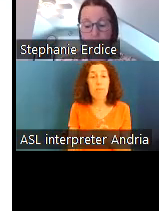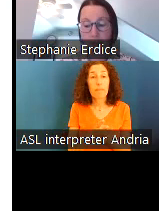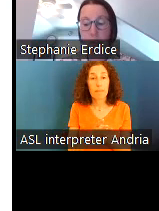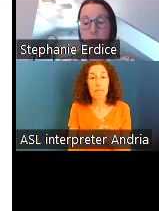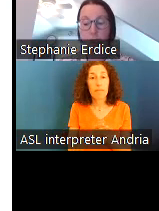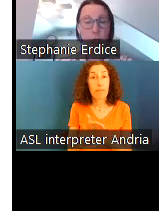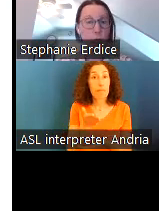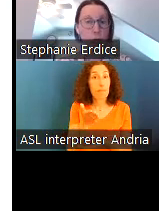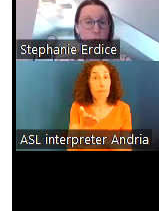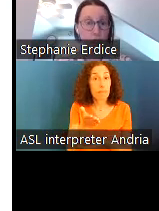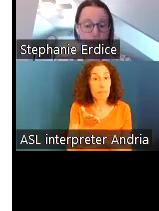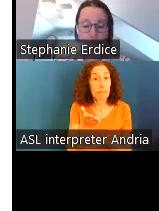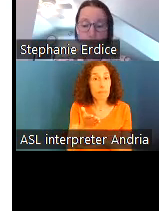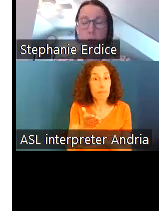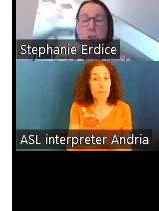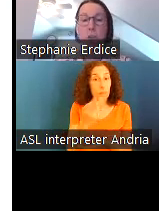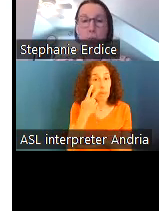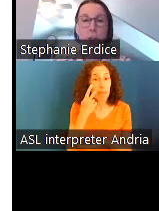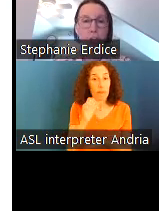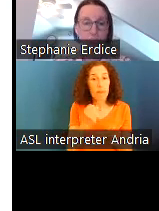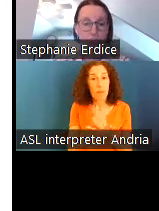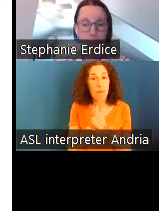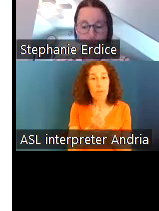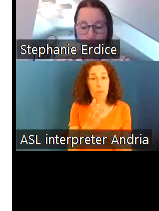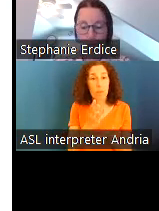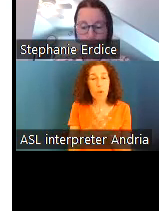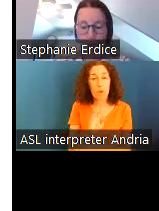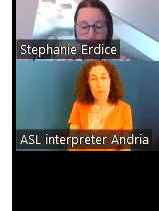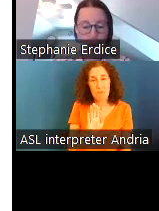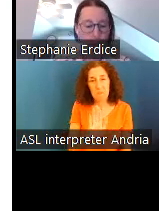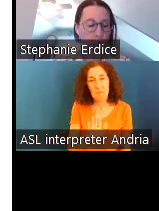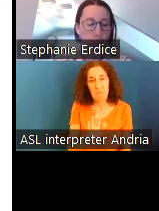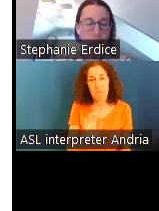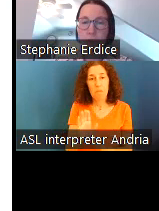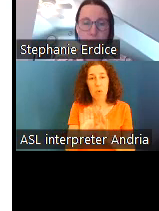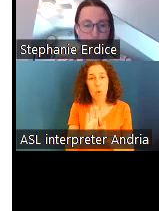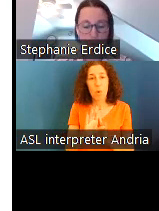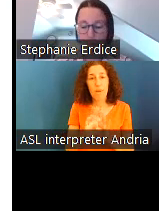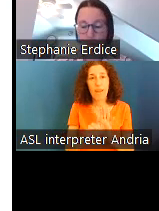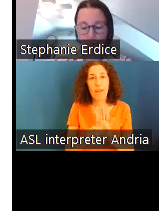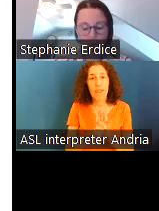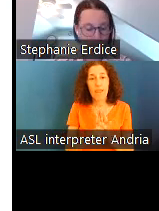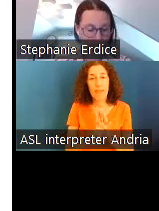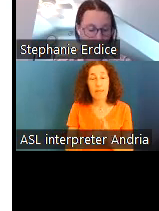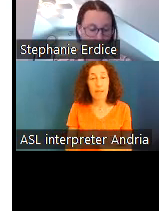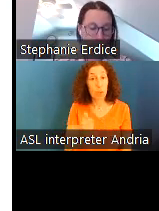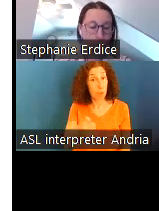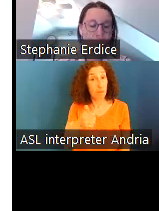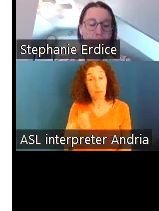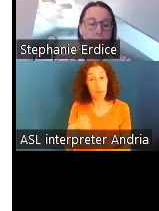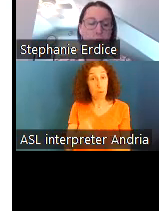of ethics that social workers use. So if you are a social worker joining us today, this is probably very